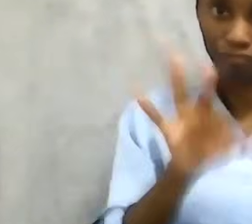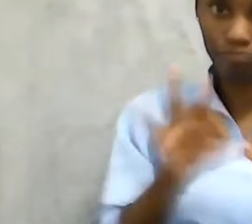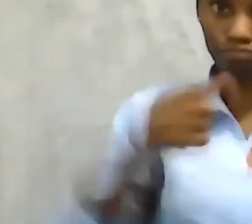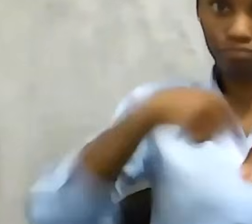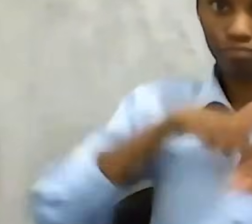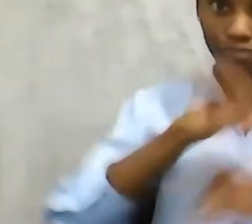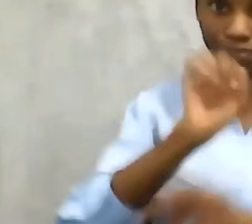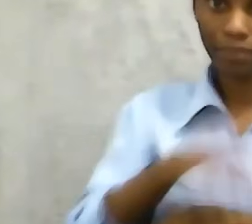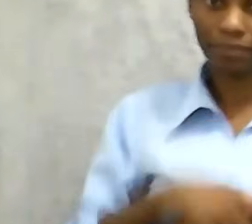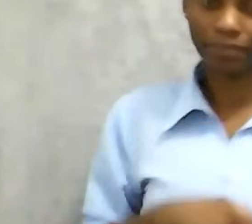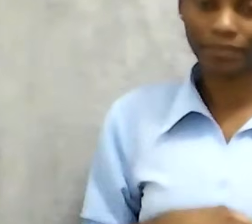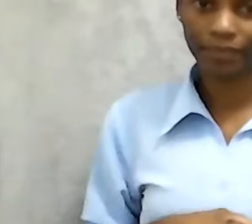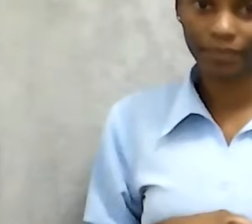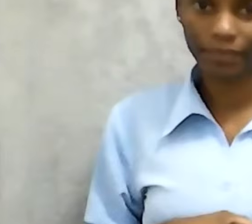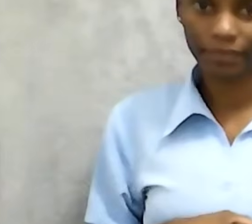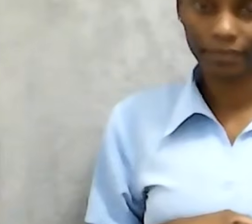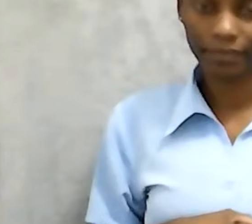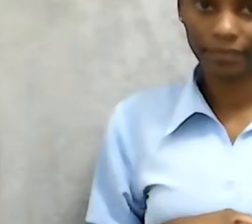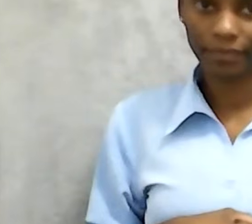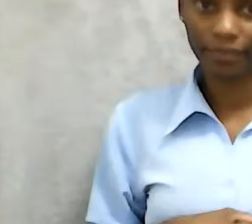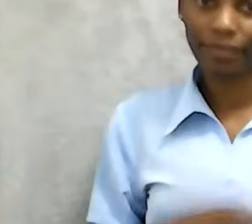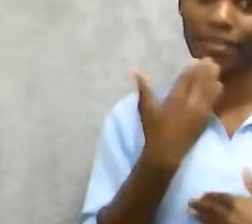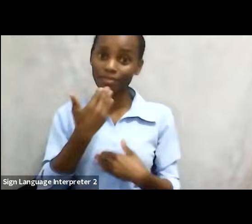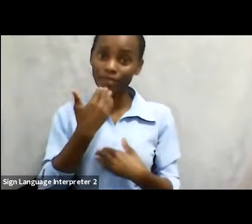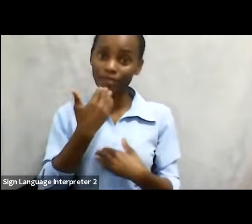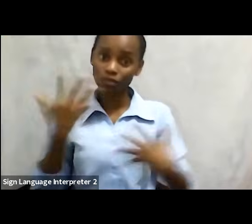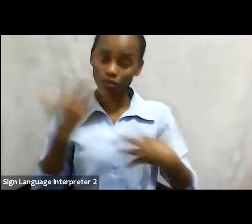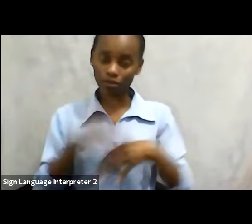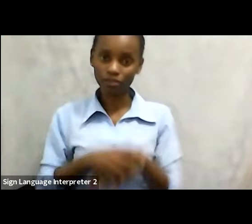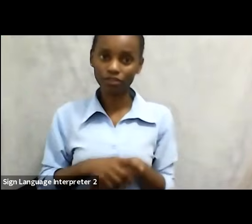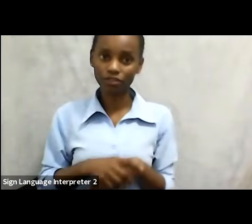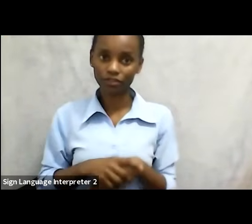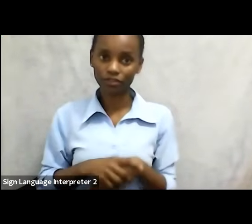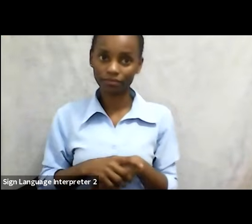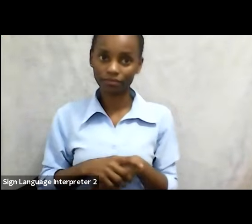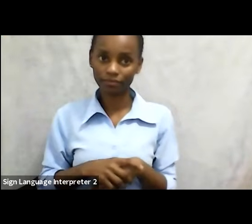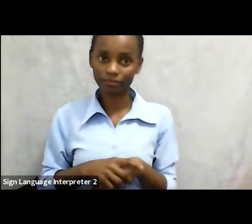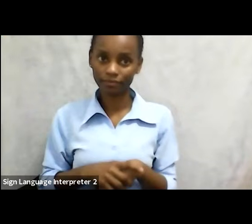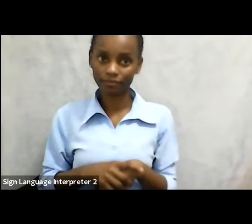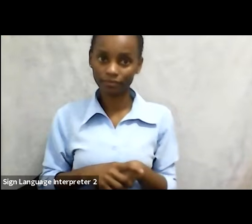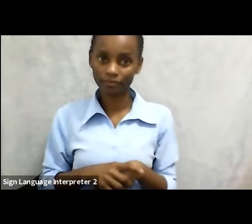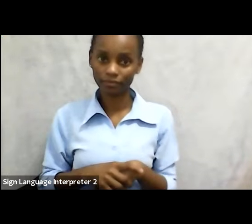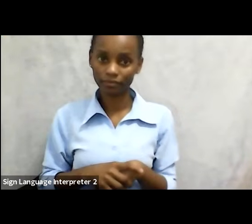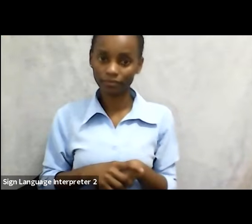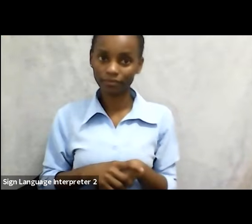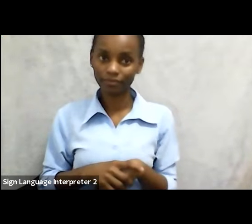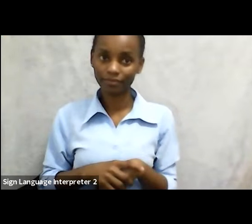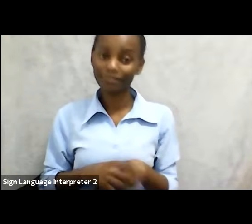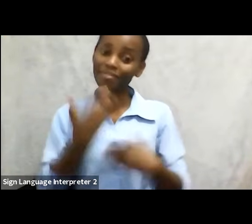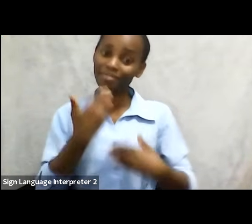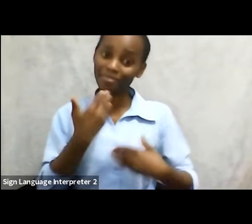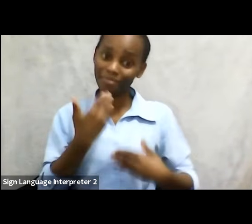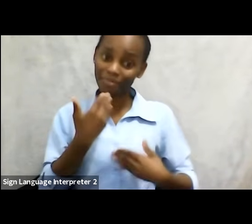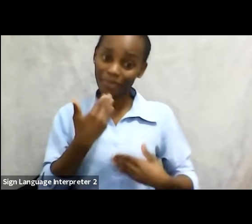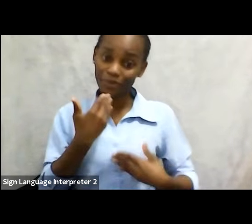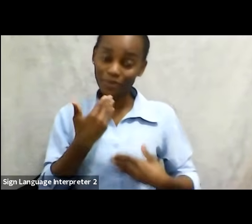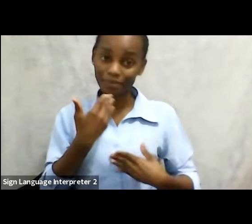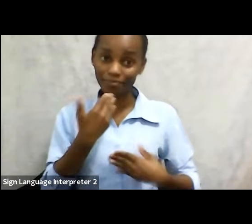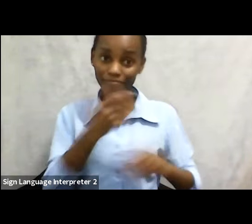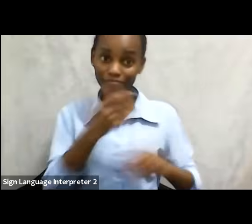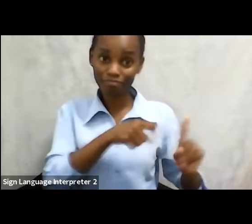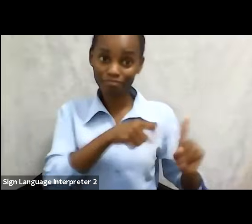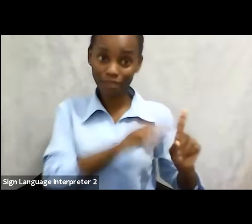Thank you. Thank you very much, Justin. Dear taxpayer, dear